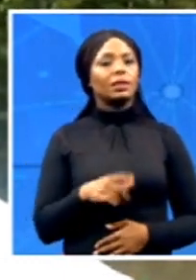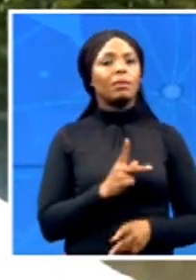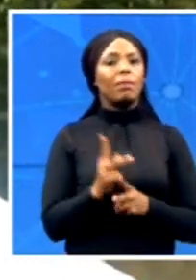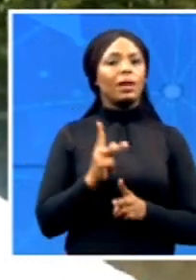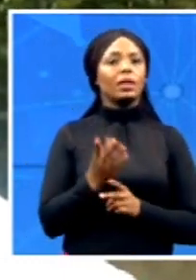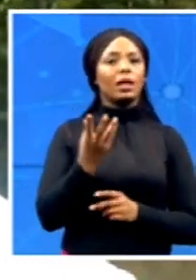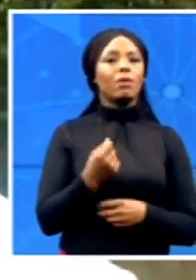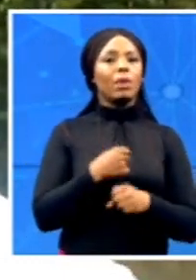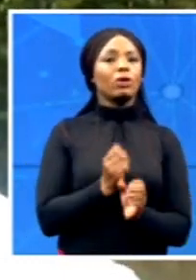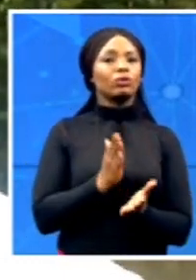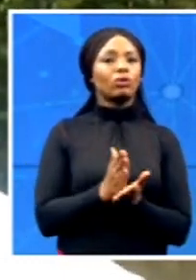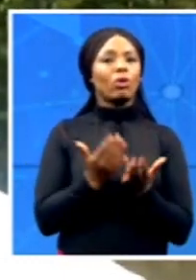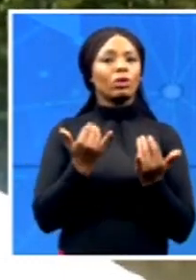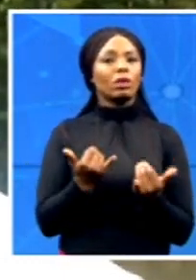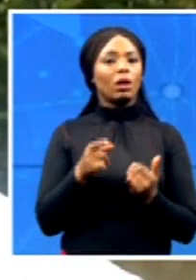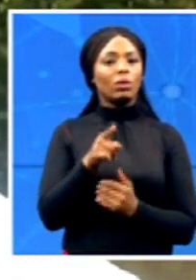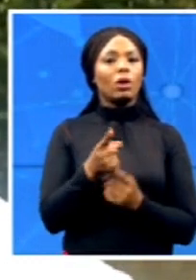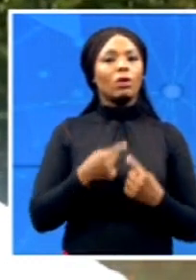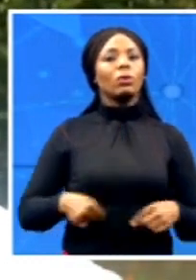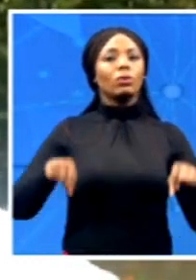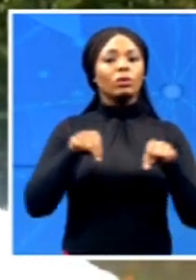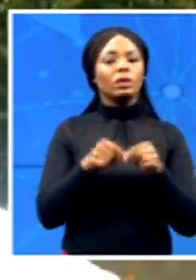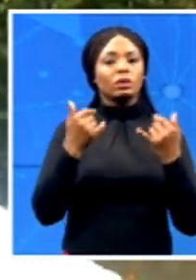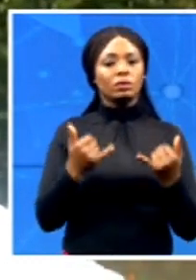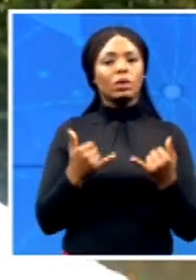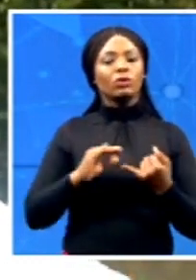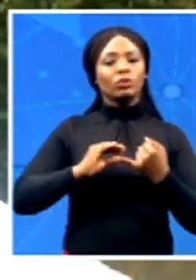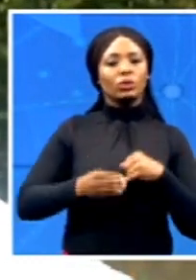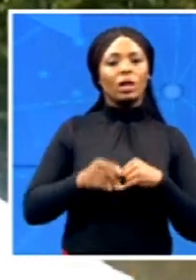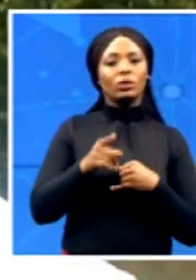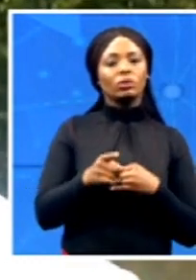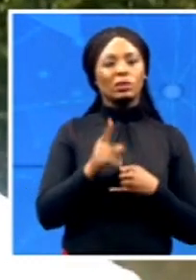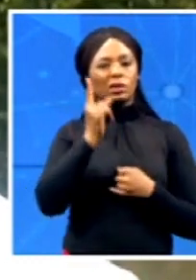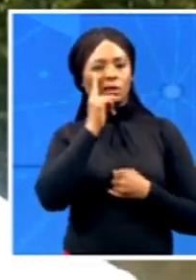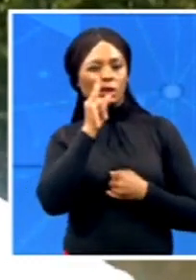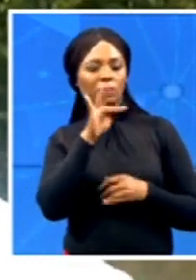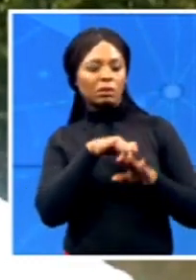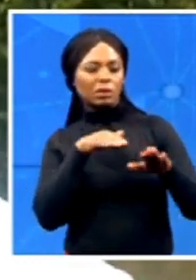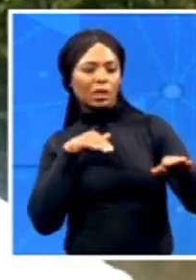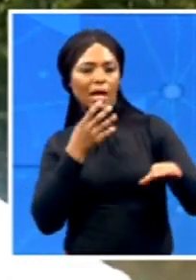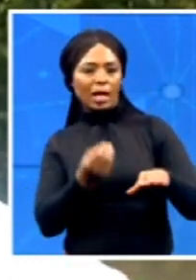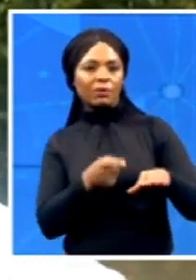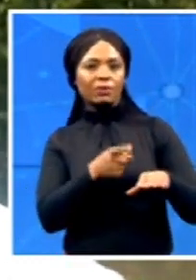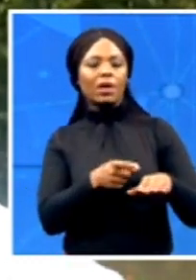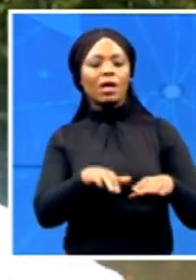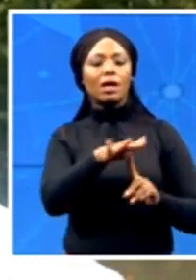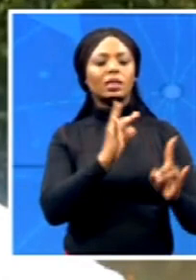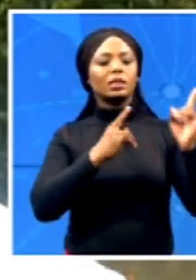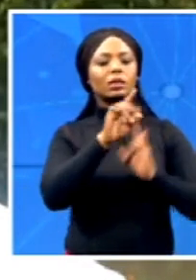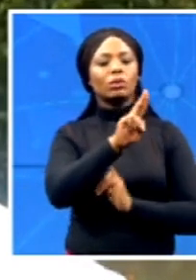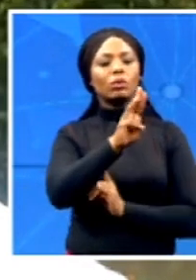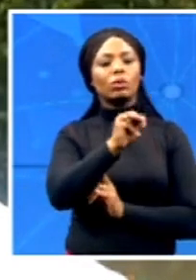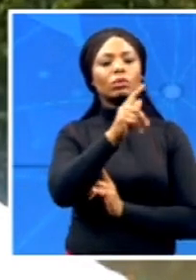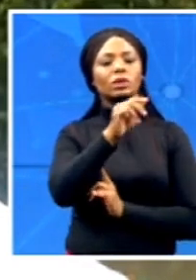all the types of congestions here in the city of Mthatha. We are going to deploy